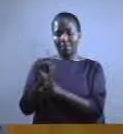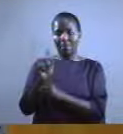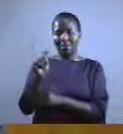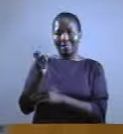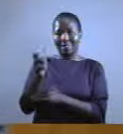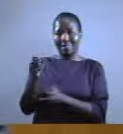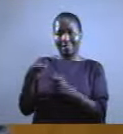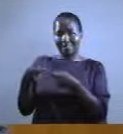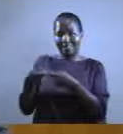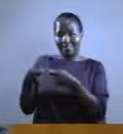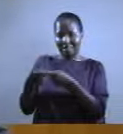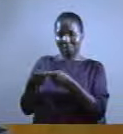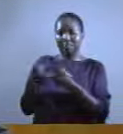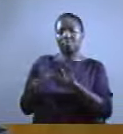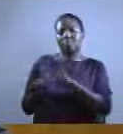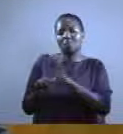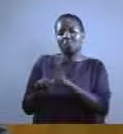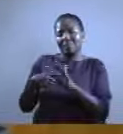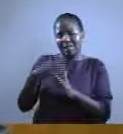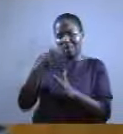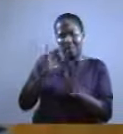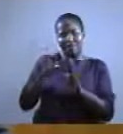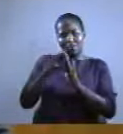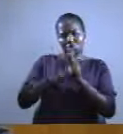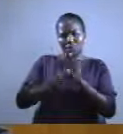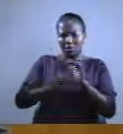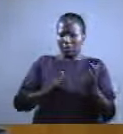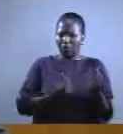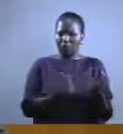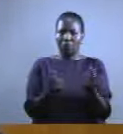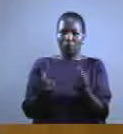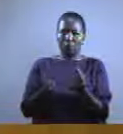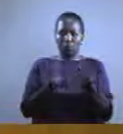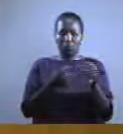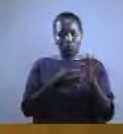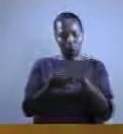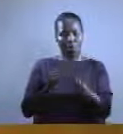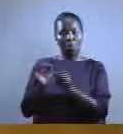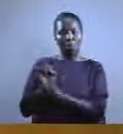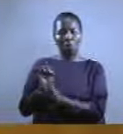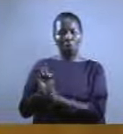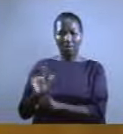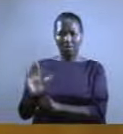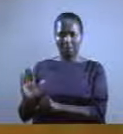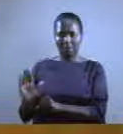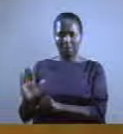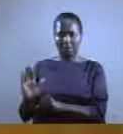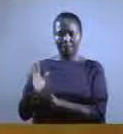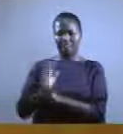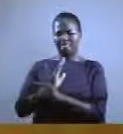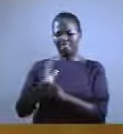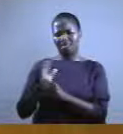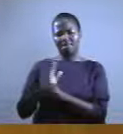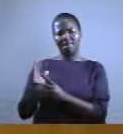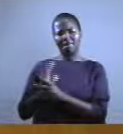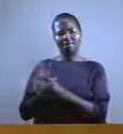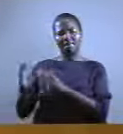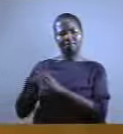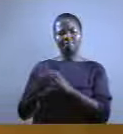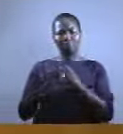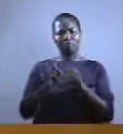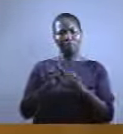of the ANC's government's holistic program of action on unemployment. Other aspects include the expanded public